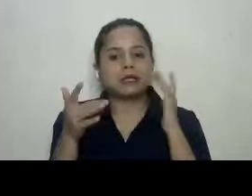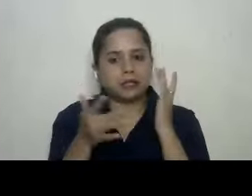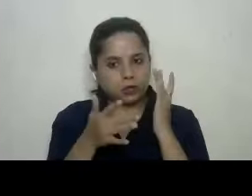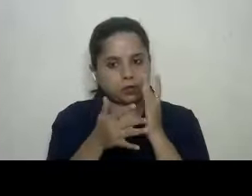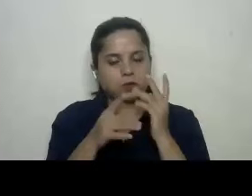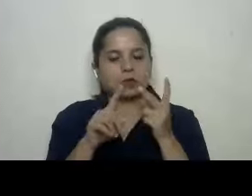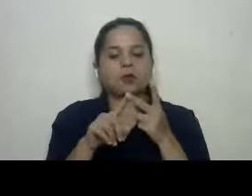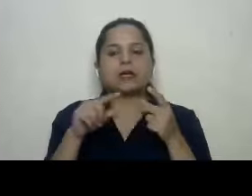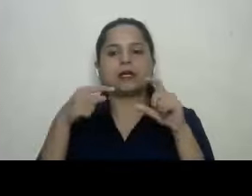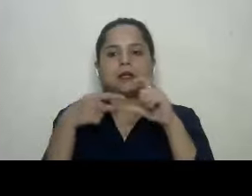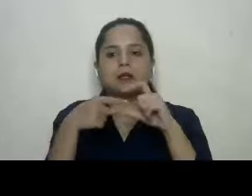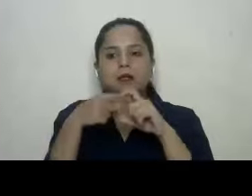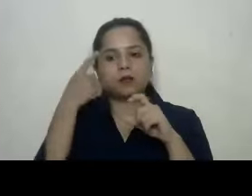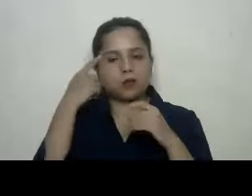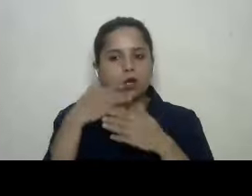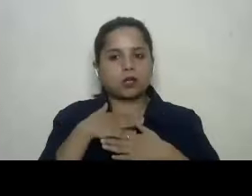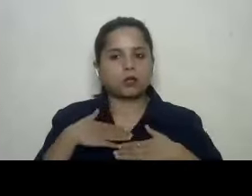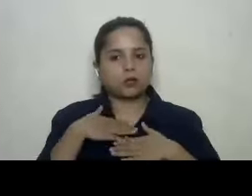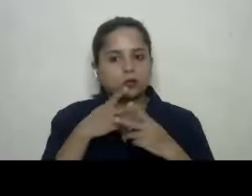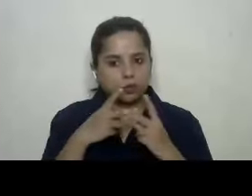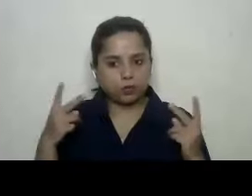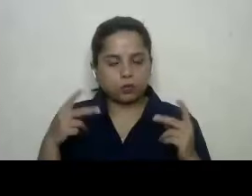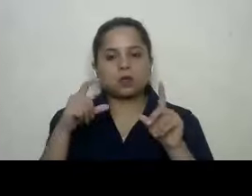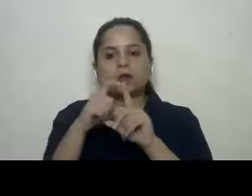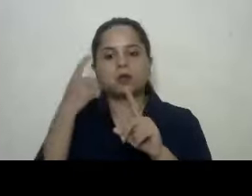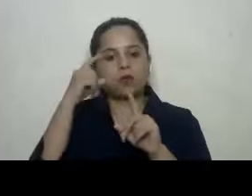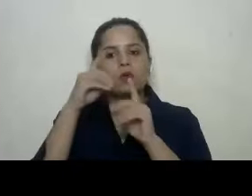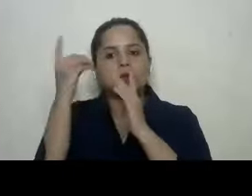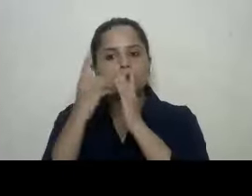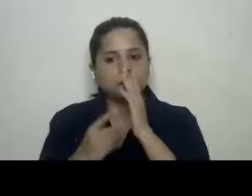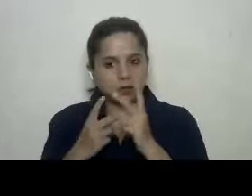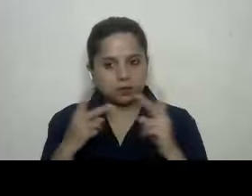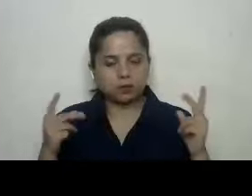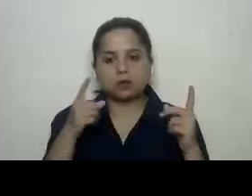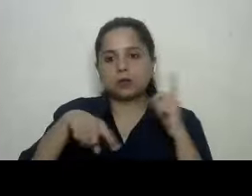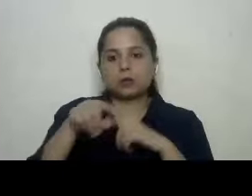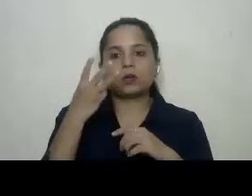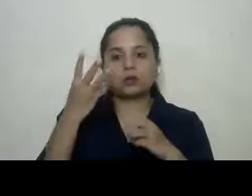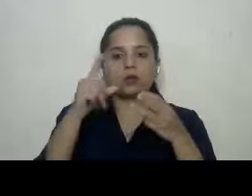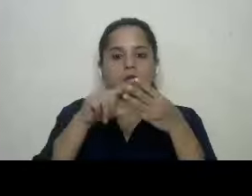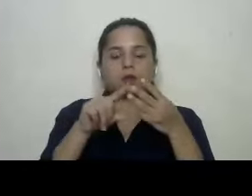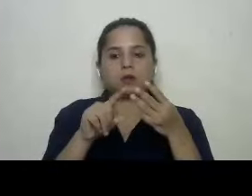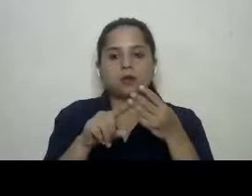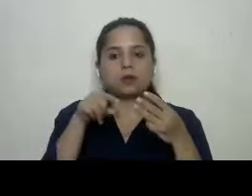E stands for entertainment, and D for design. And these three are the broad subject area, and